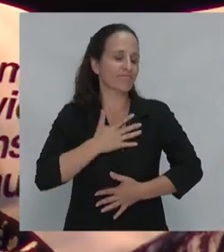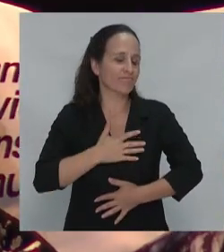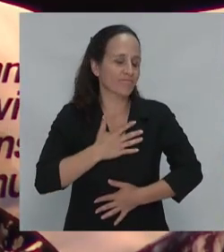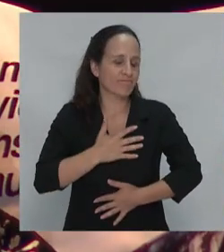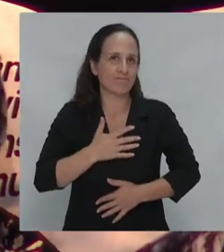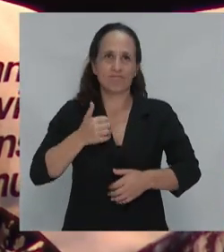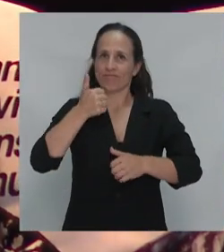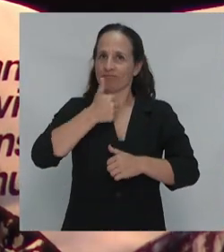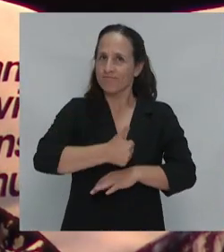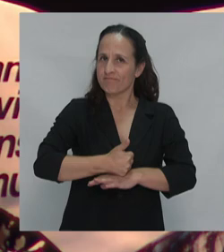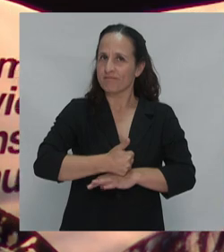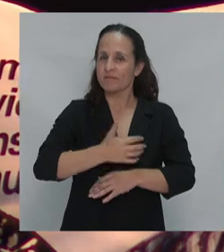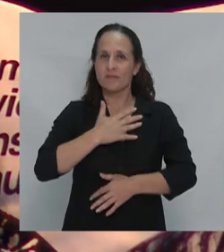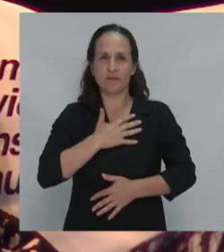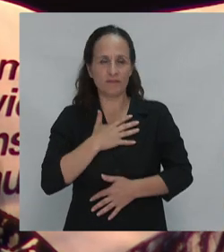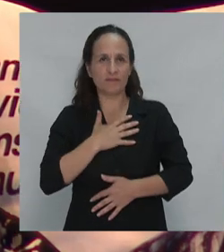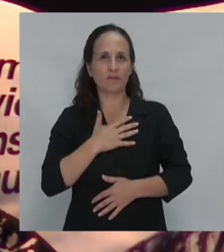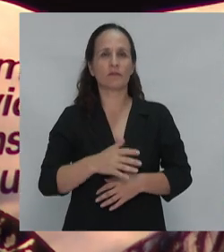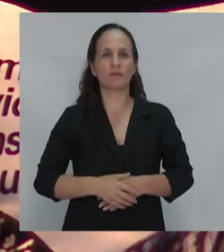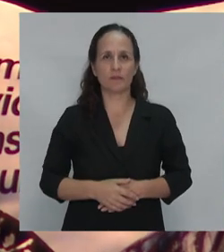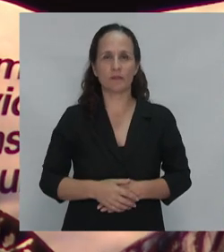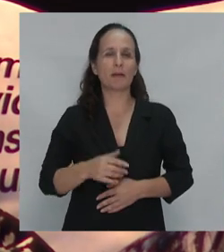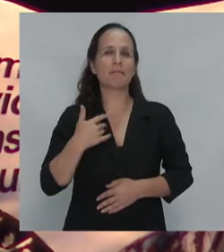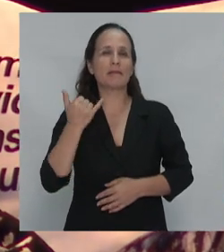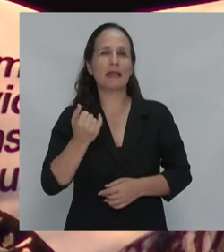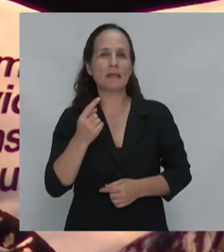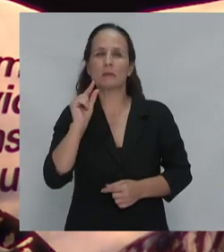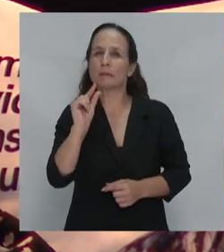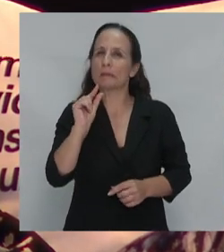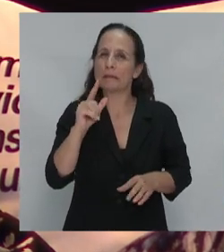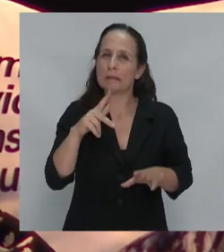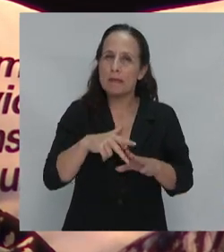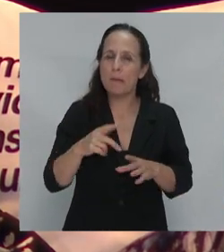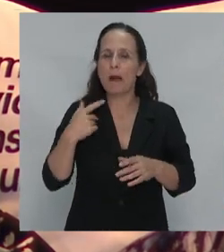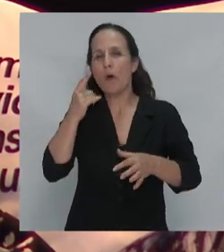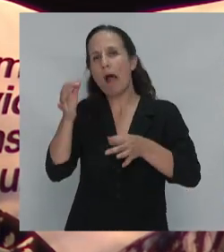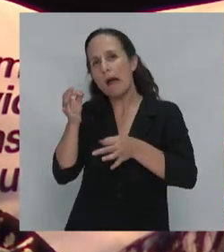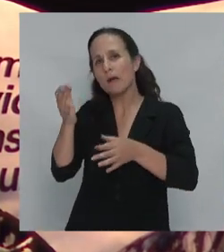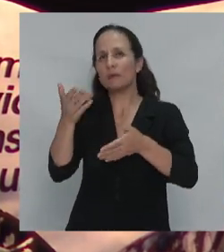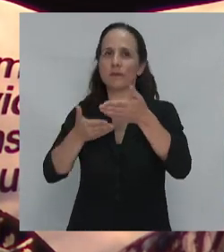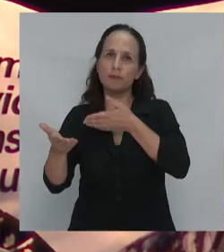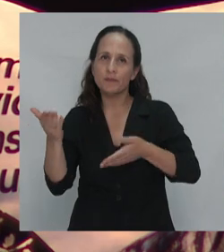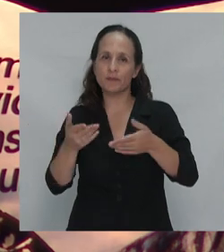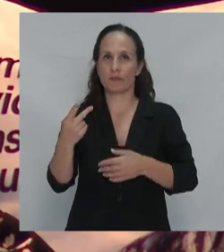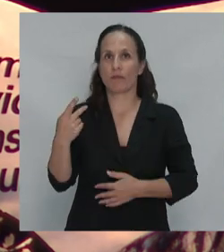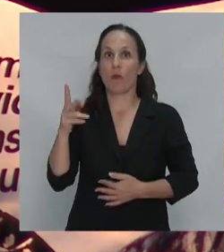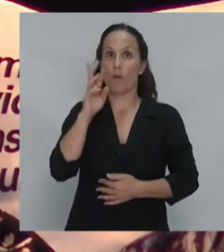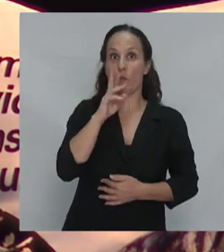We're going to have a little exchange, Winnie and I, two women of the Global